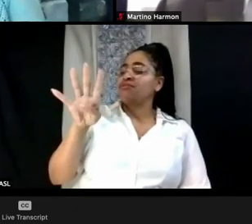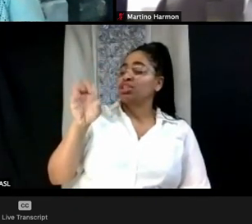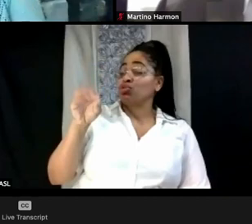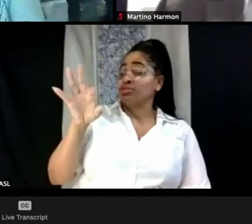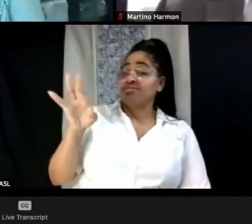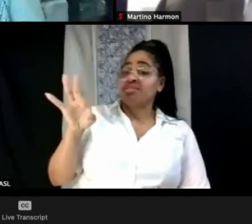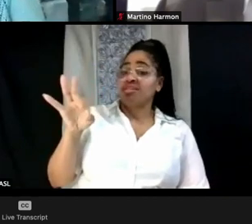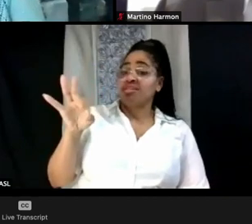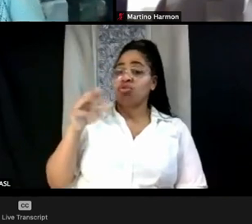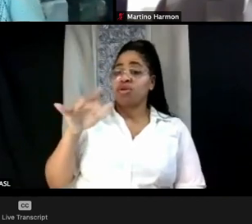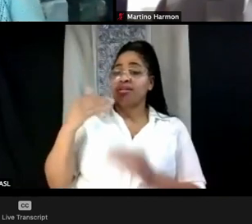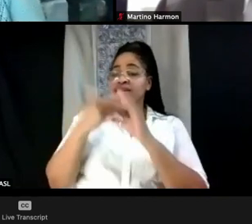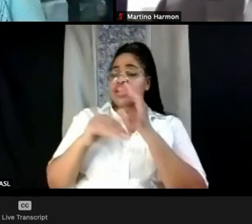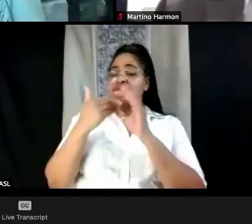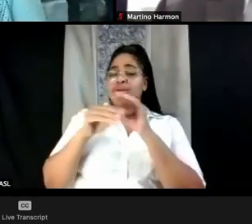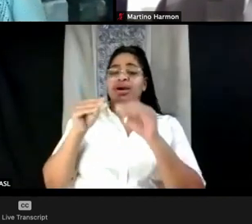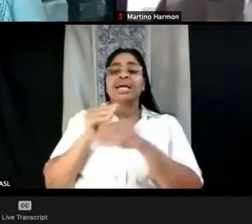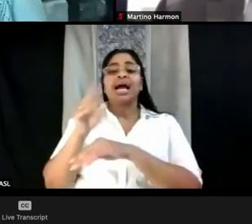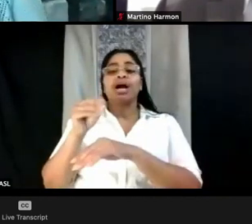734-763-5409 or email